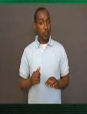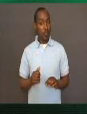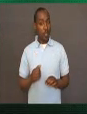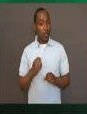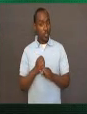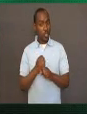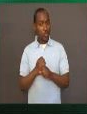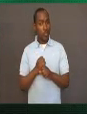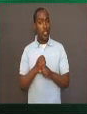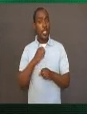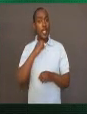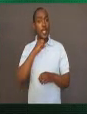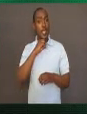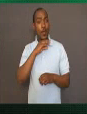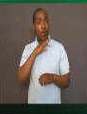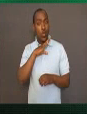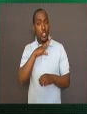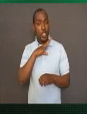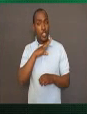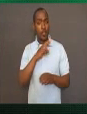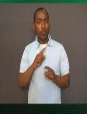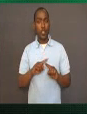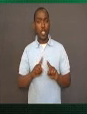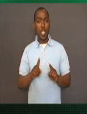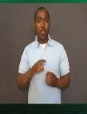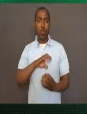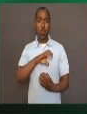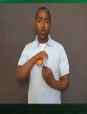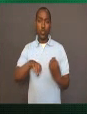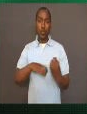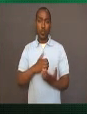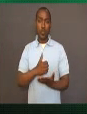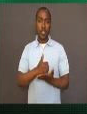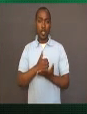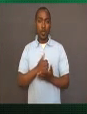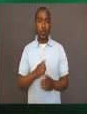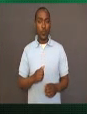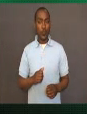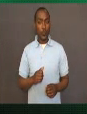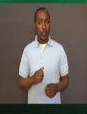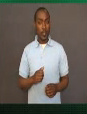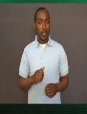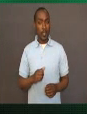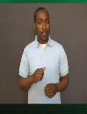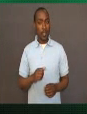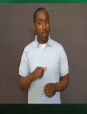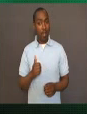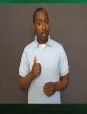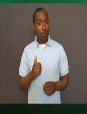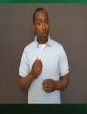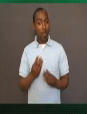as decomposers in various ecosystems. They help keep the